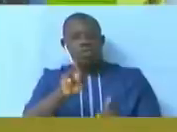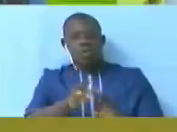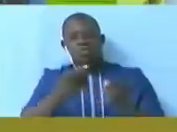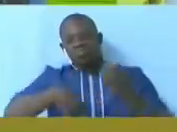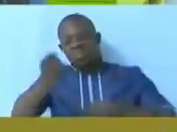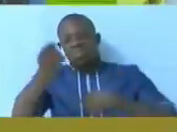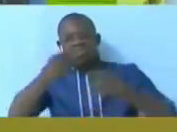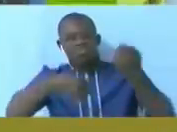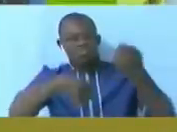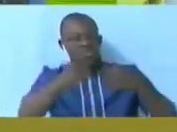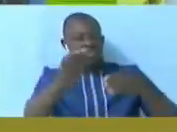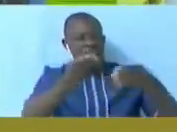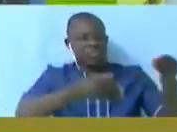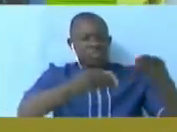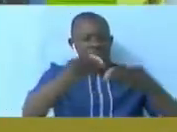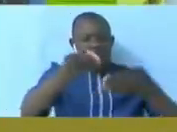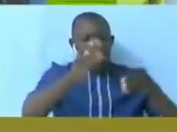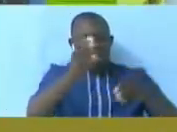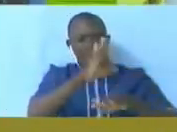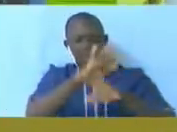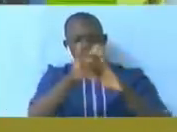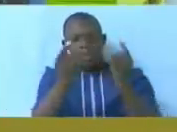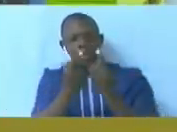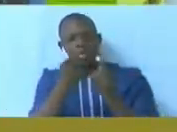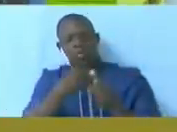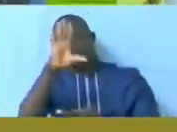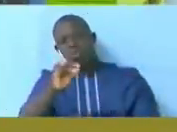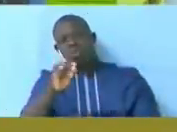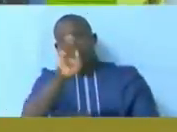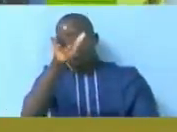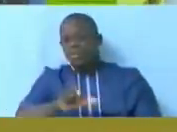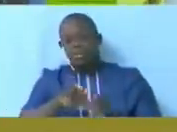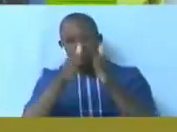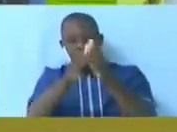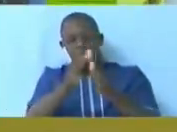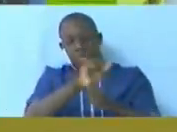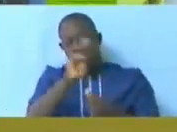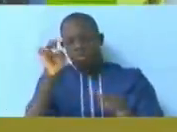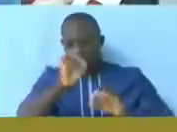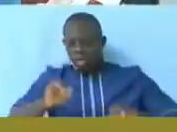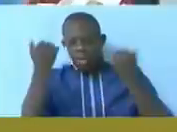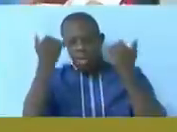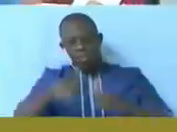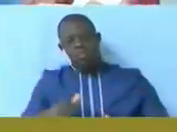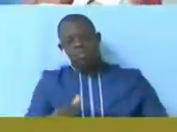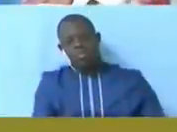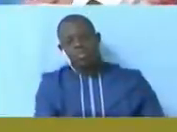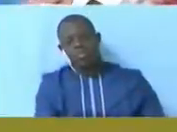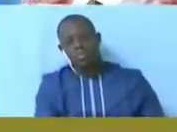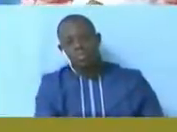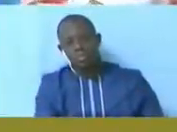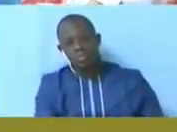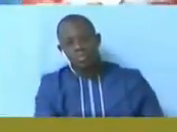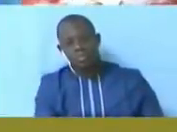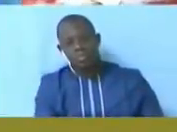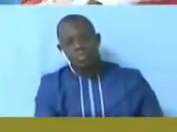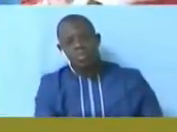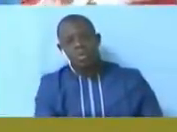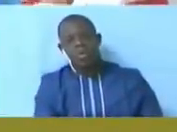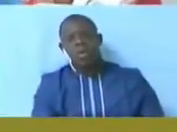and nothing was going to come up. But for the international